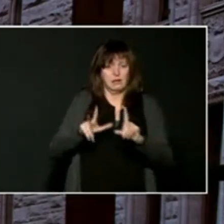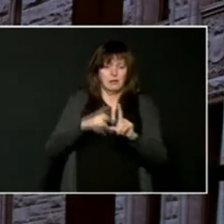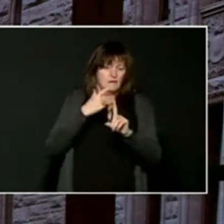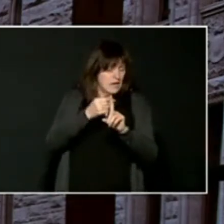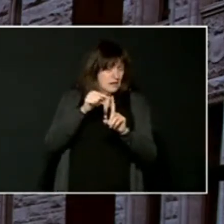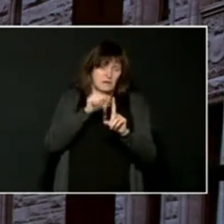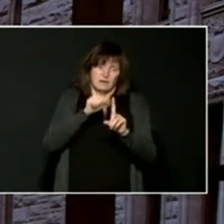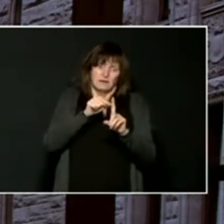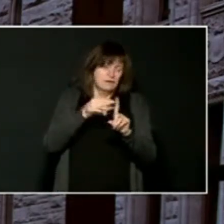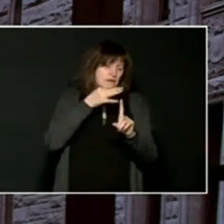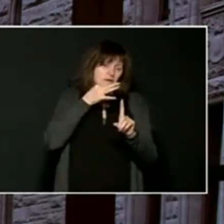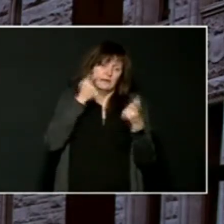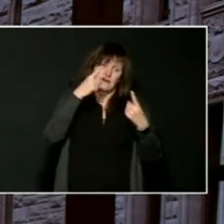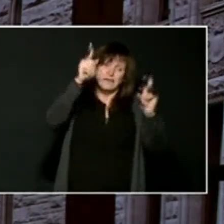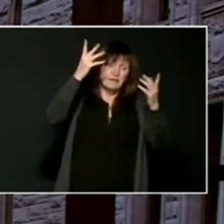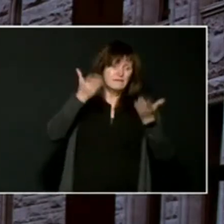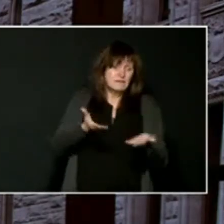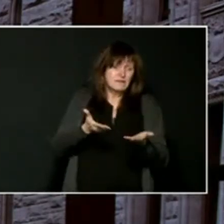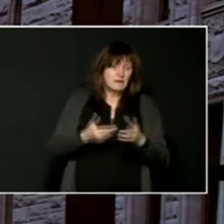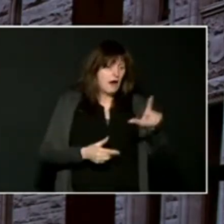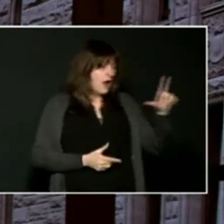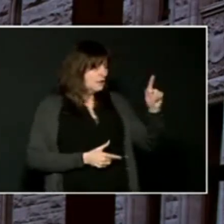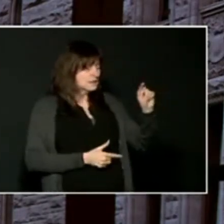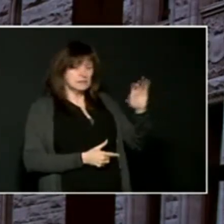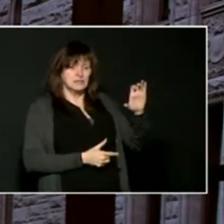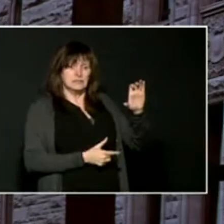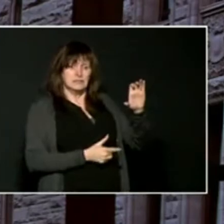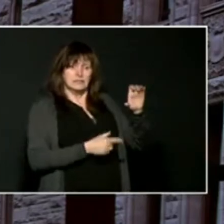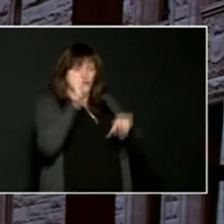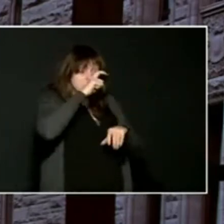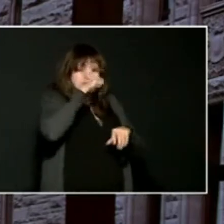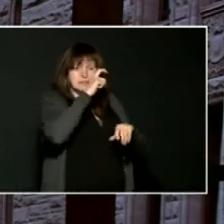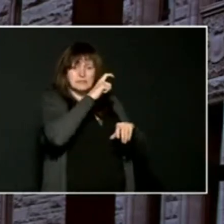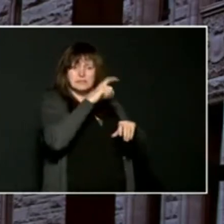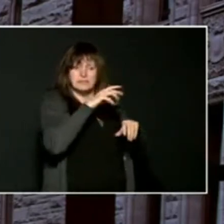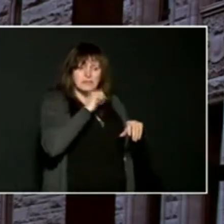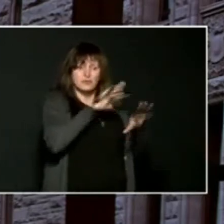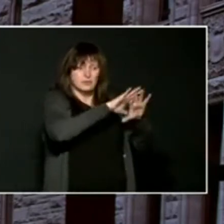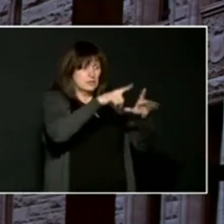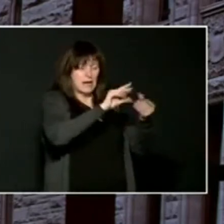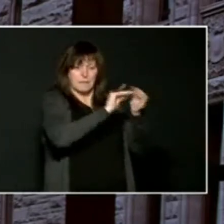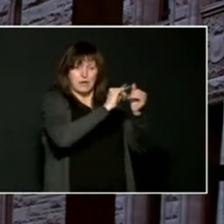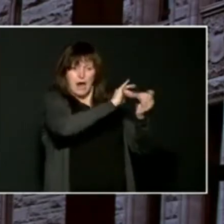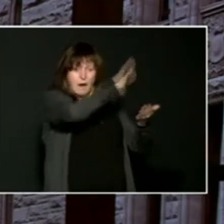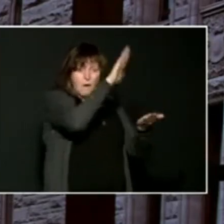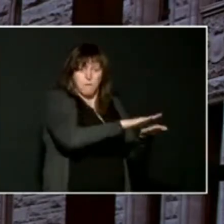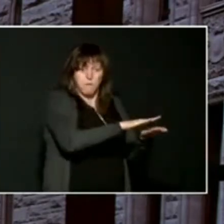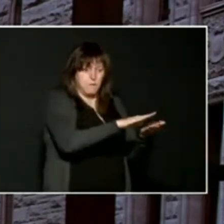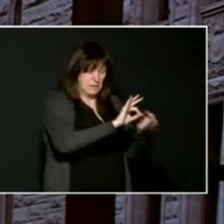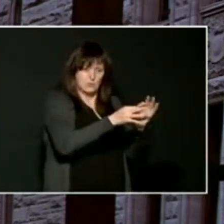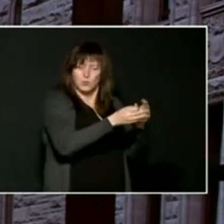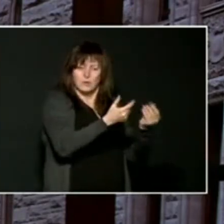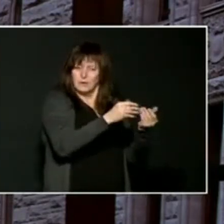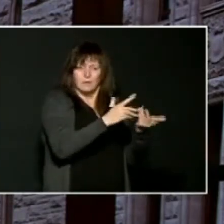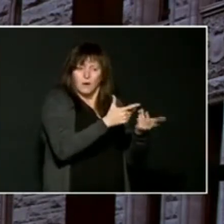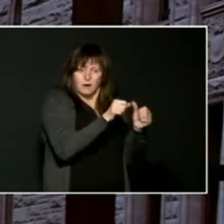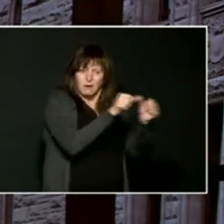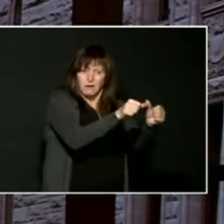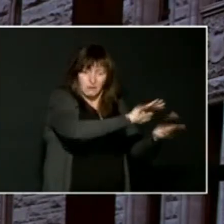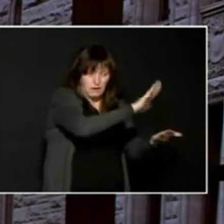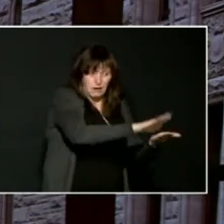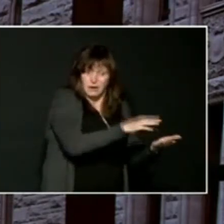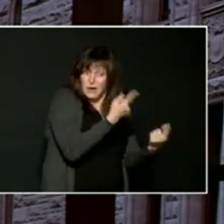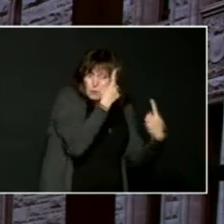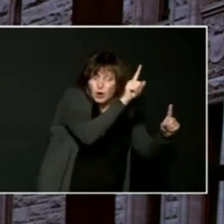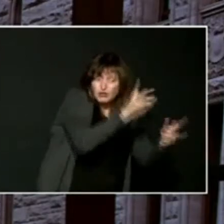in our long-term care facilities, our retirement homes come down quickly and extensively and staying down. It does work. And so we want to